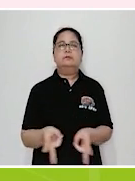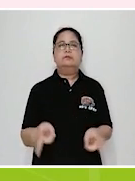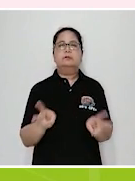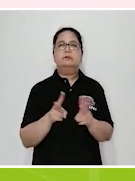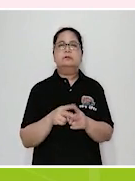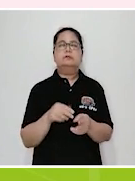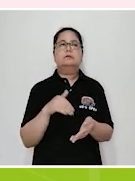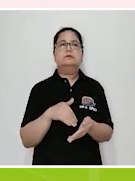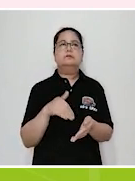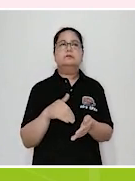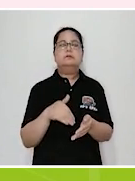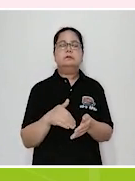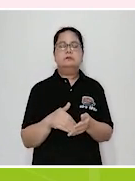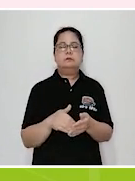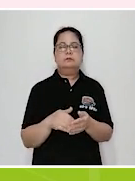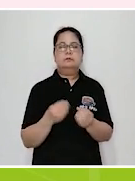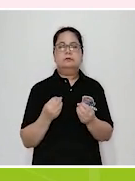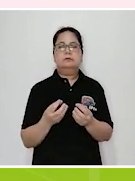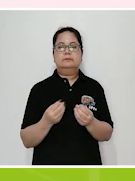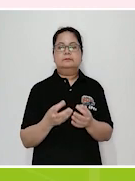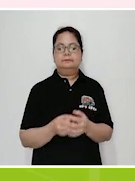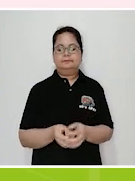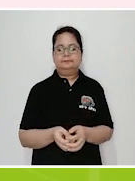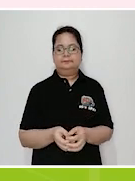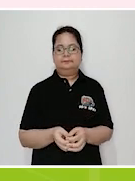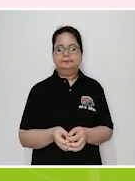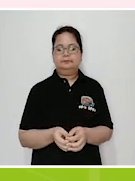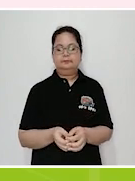your studies more.